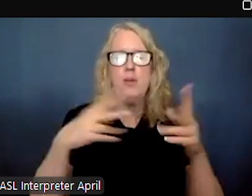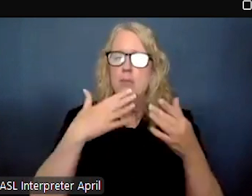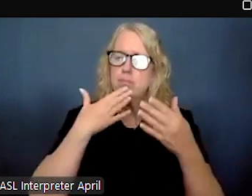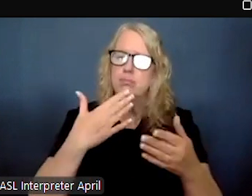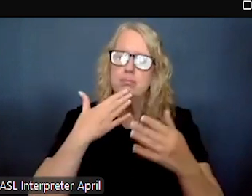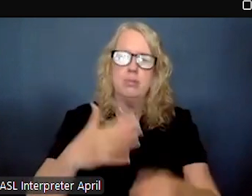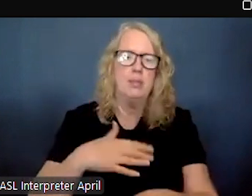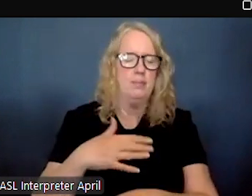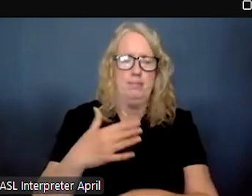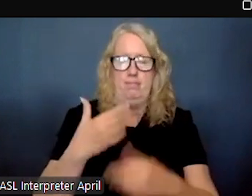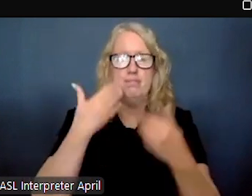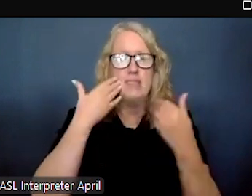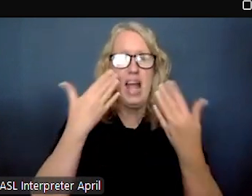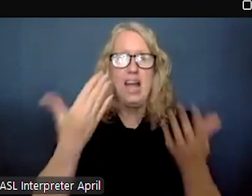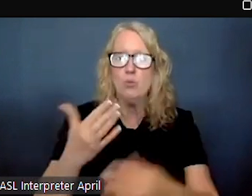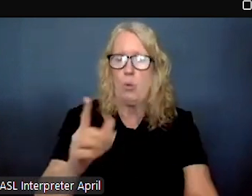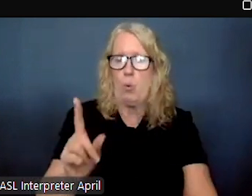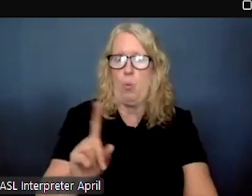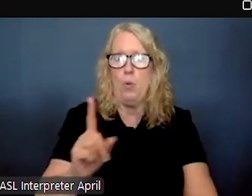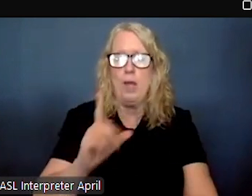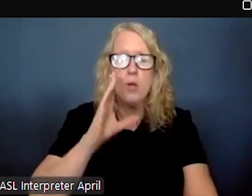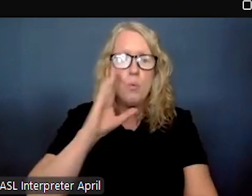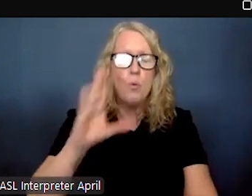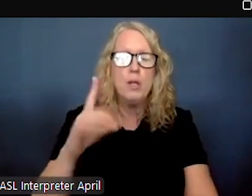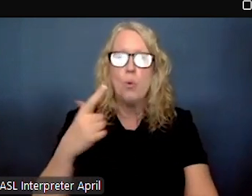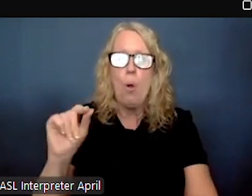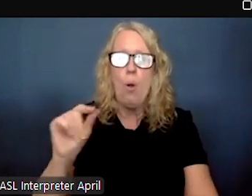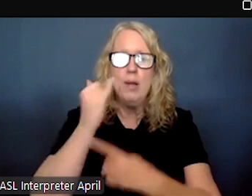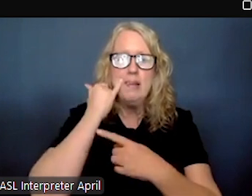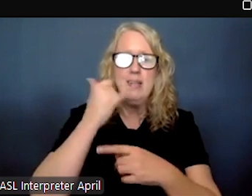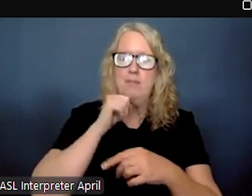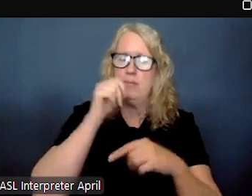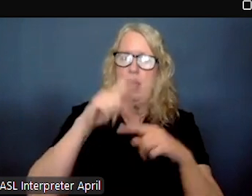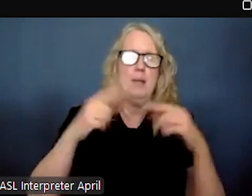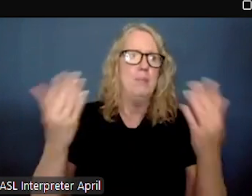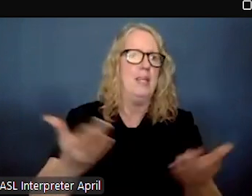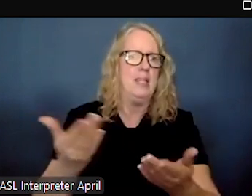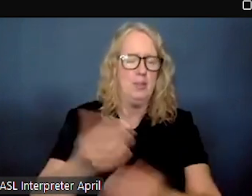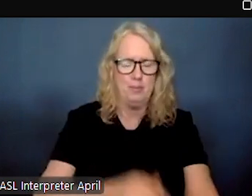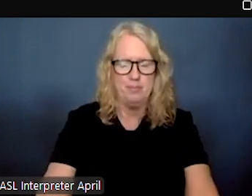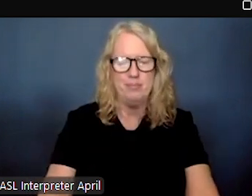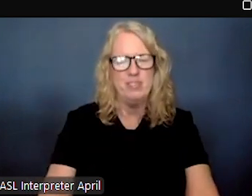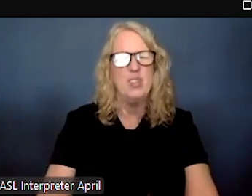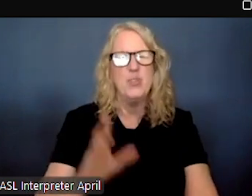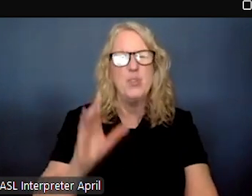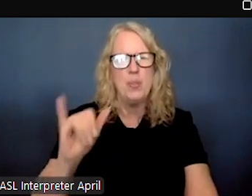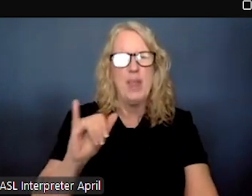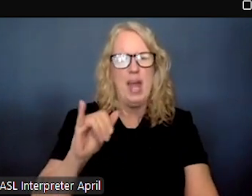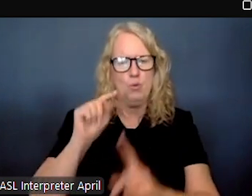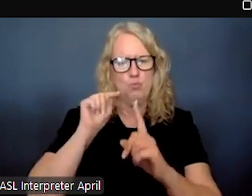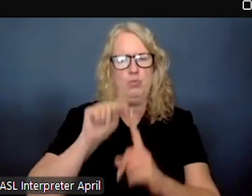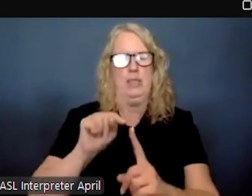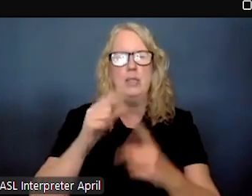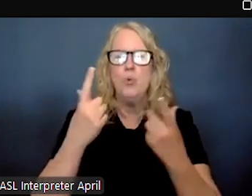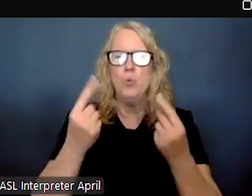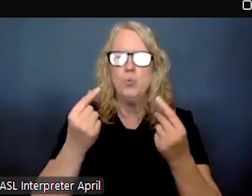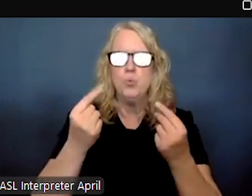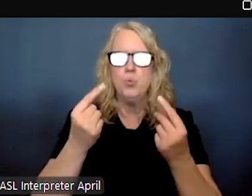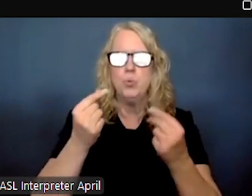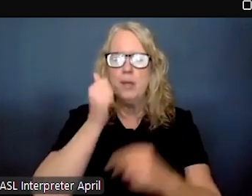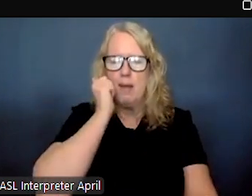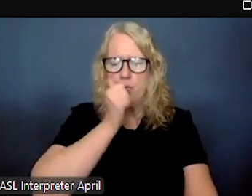like, I do not know where I would have gone if this hadn't been here. And that's really the heart of what we do every